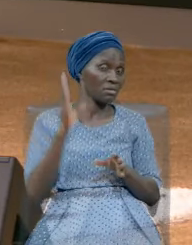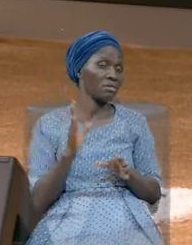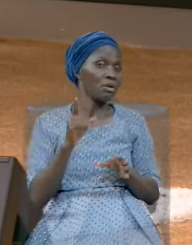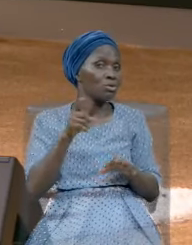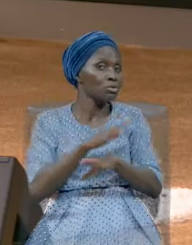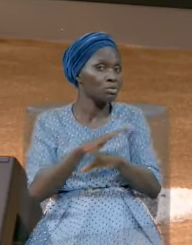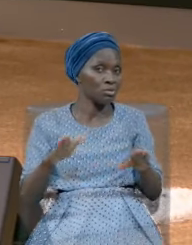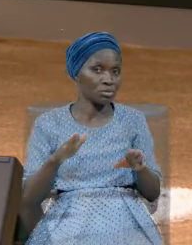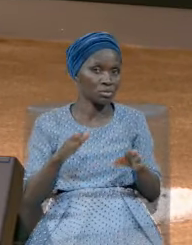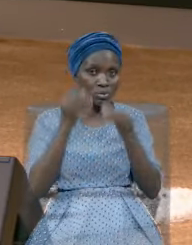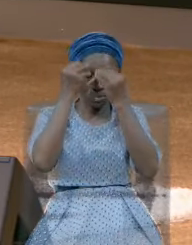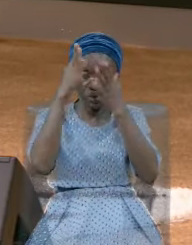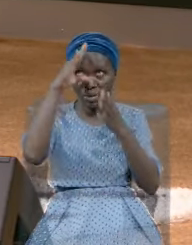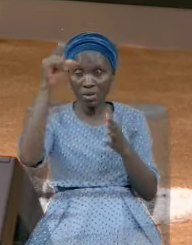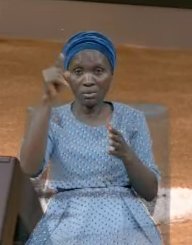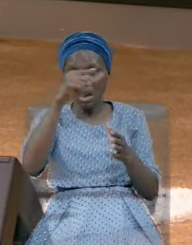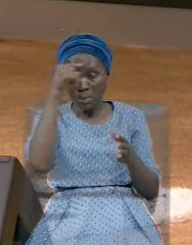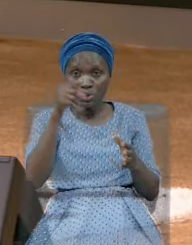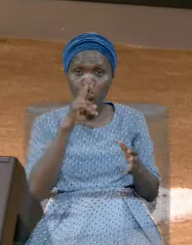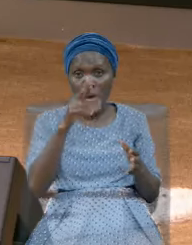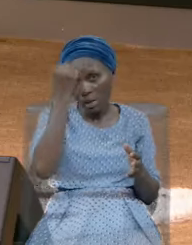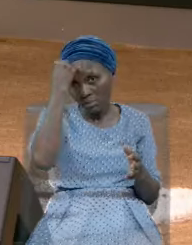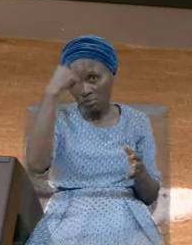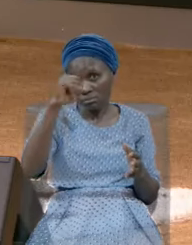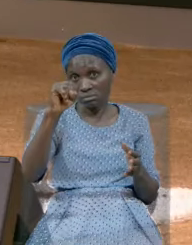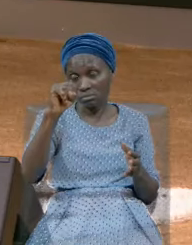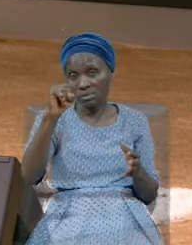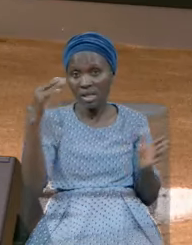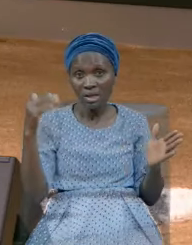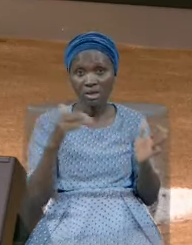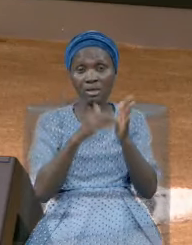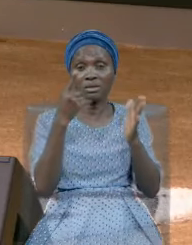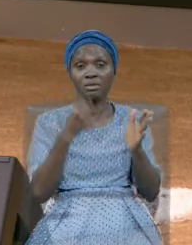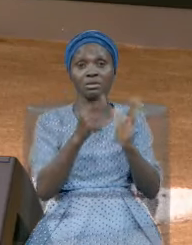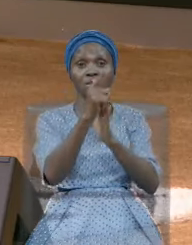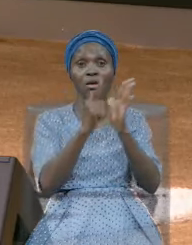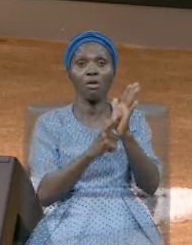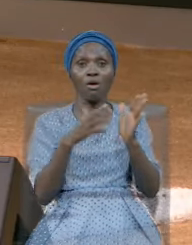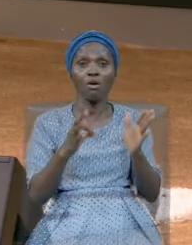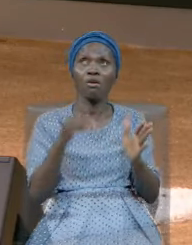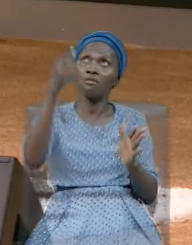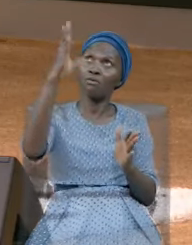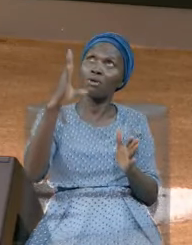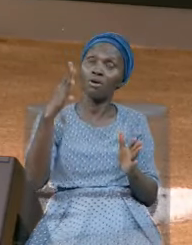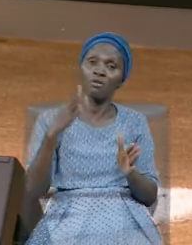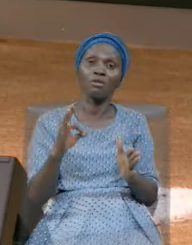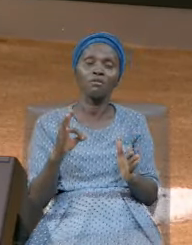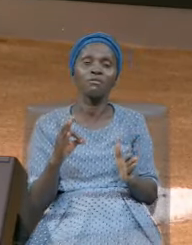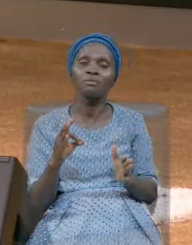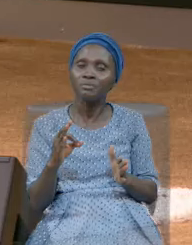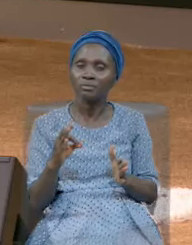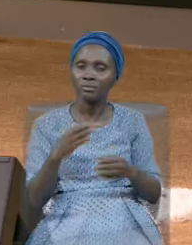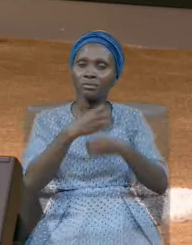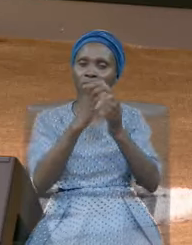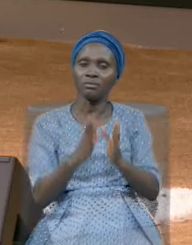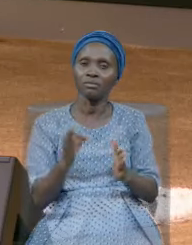are rebelling against the law of the creator of the heavens and the earth. And eventually in your life, in your